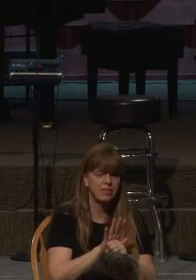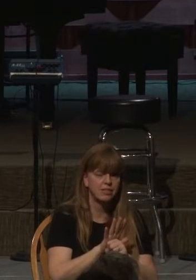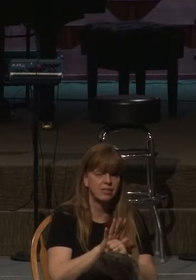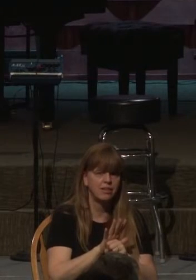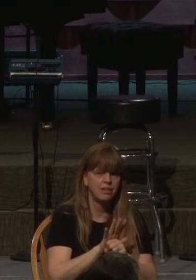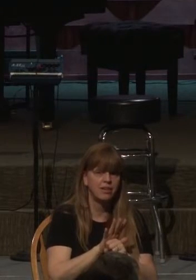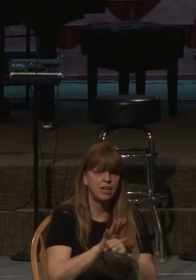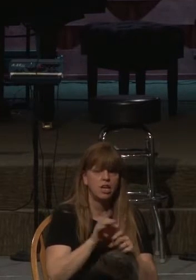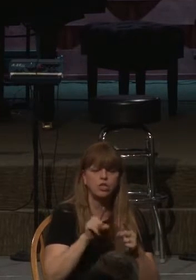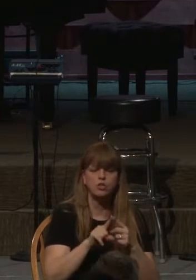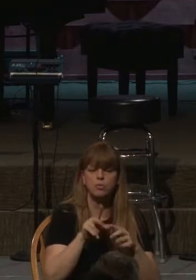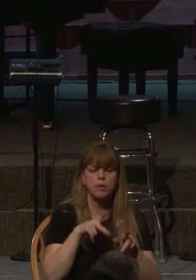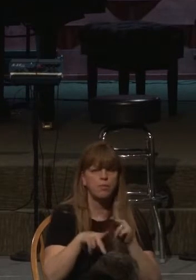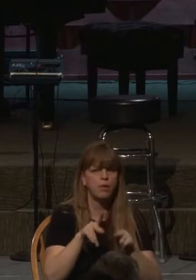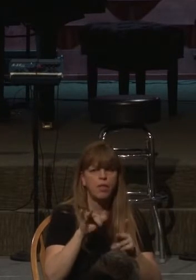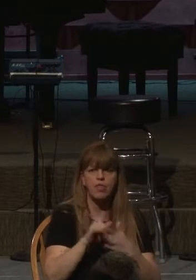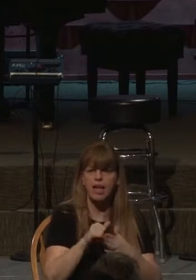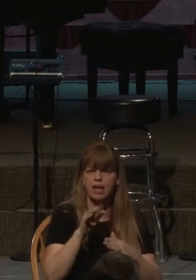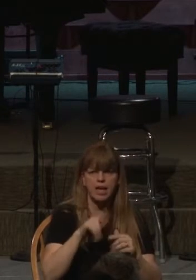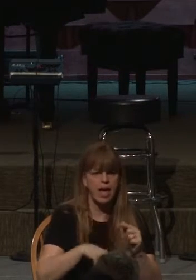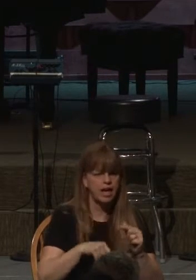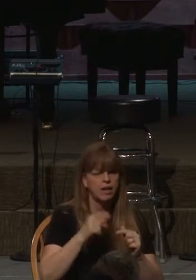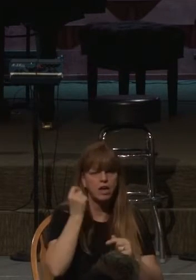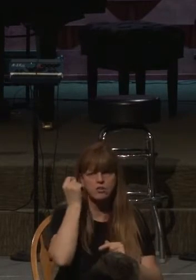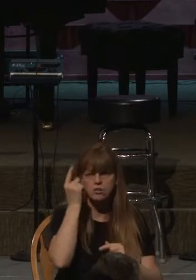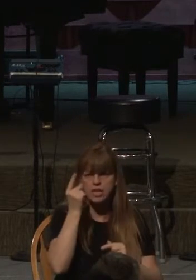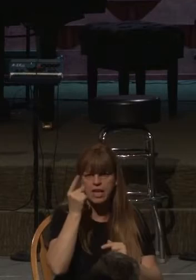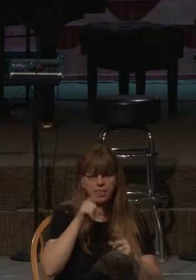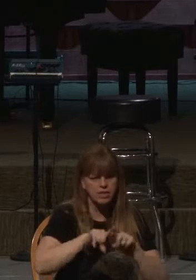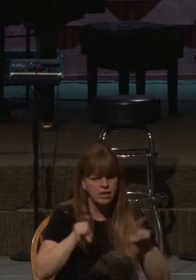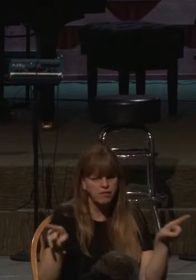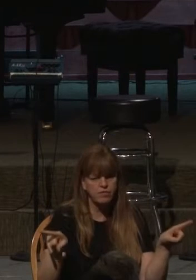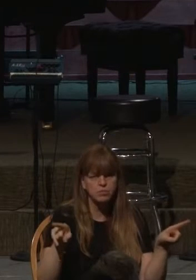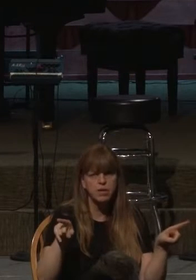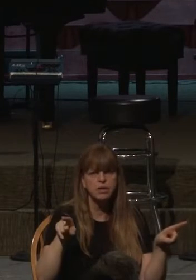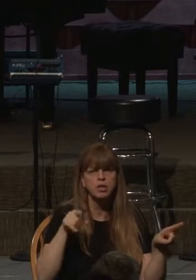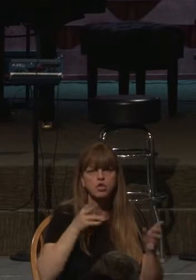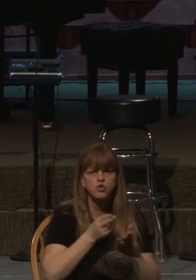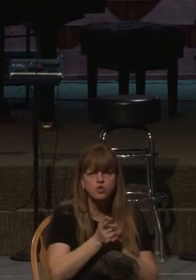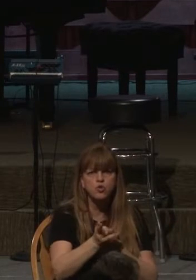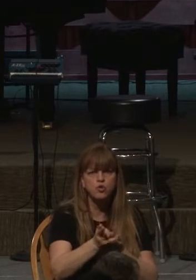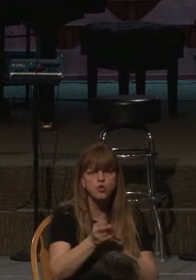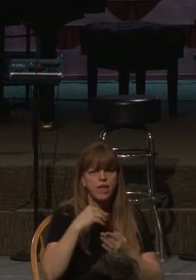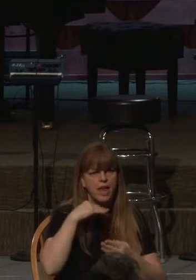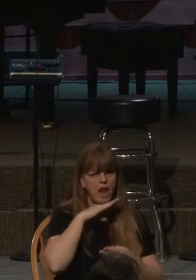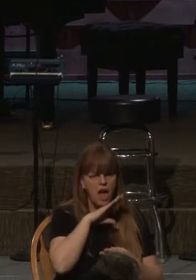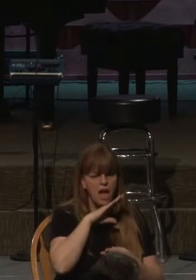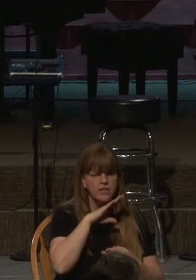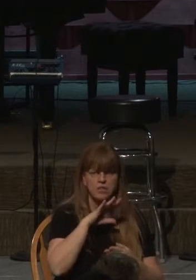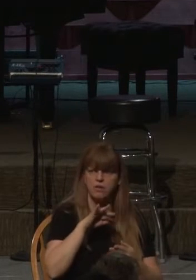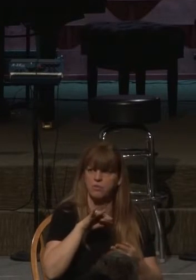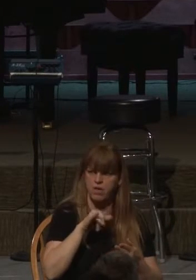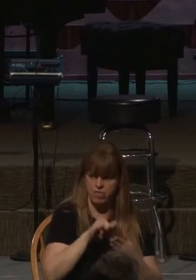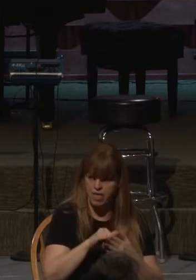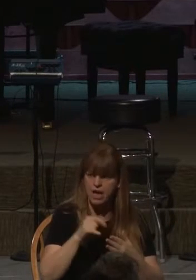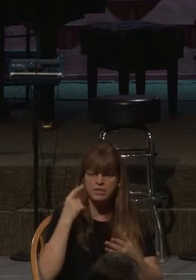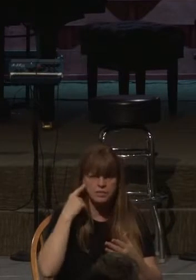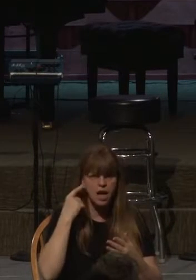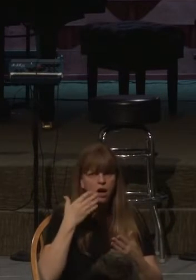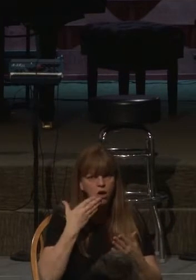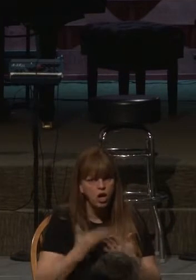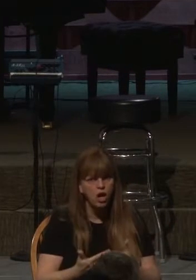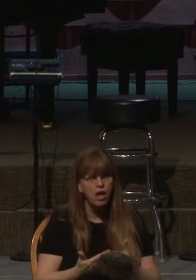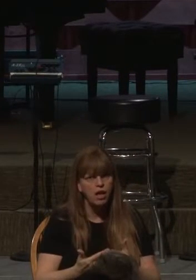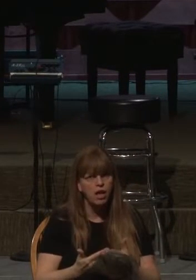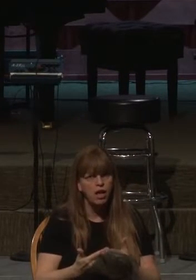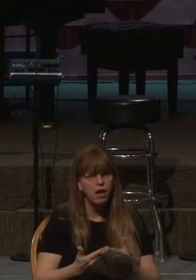To those who cannot discern truth from lies, that sounds too good not to be true. And why